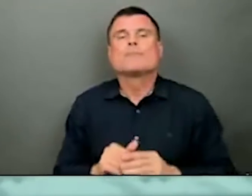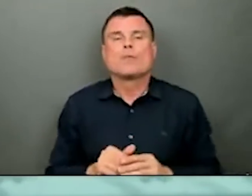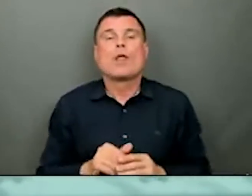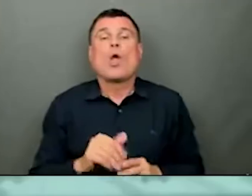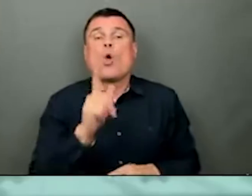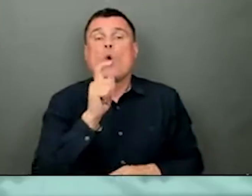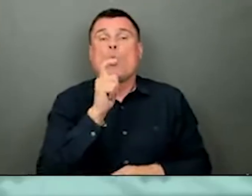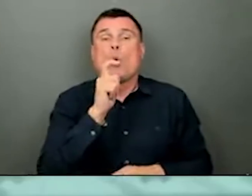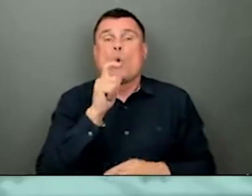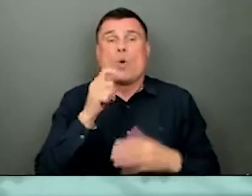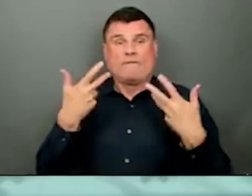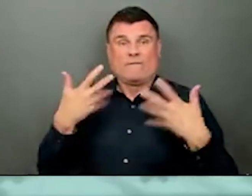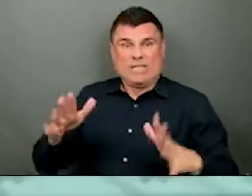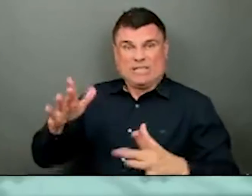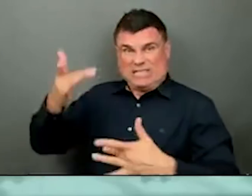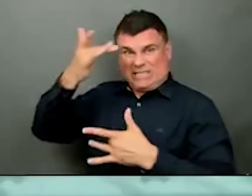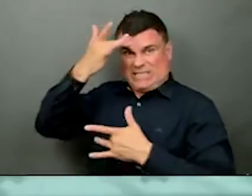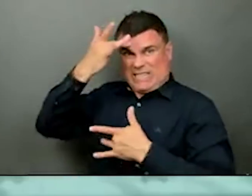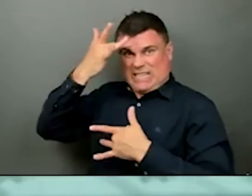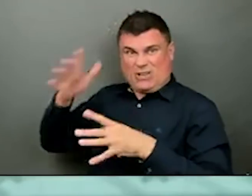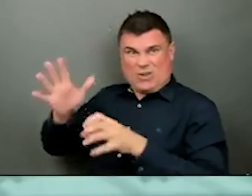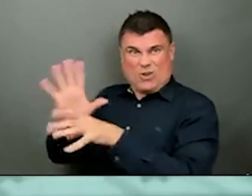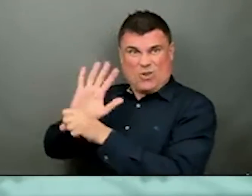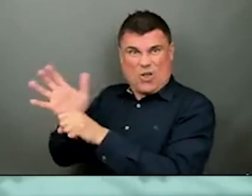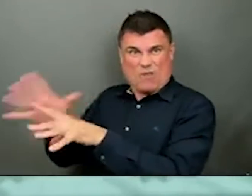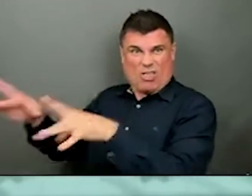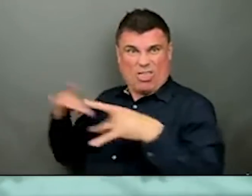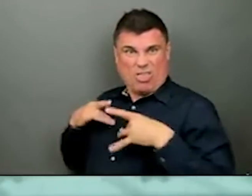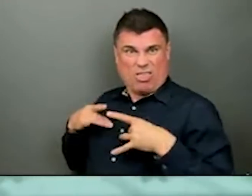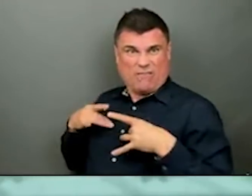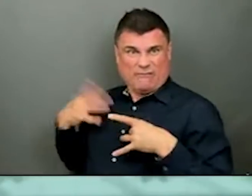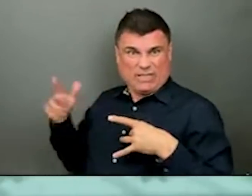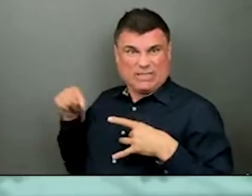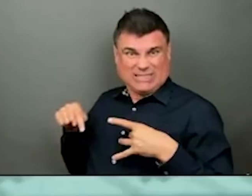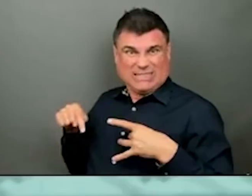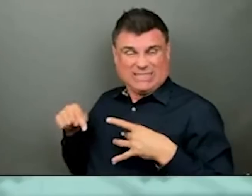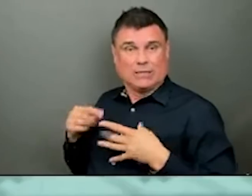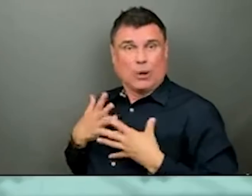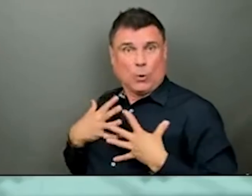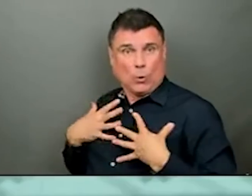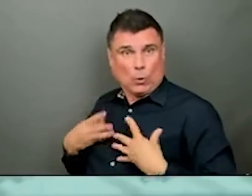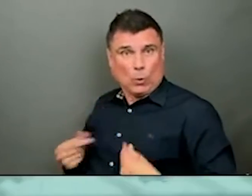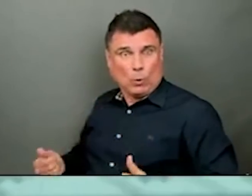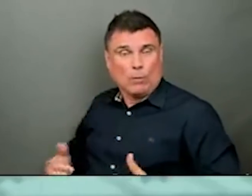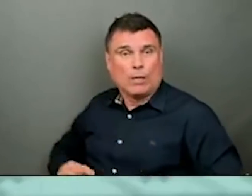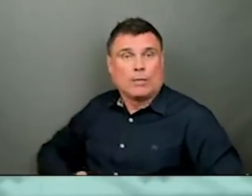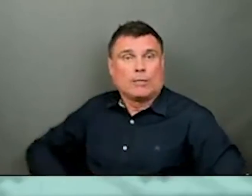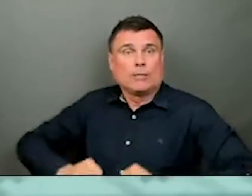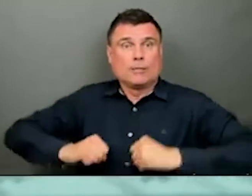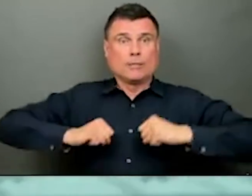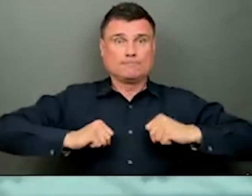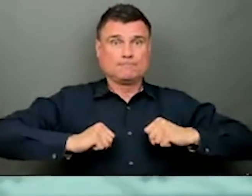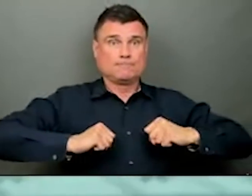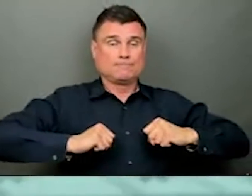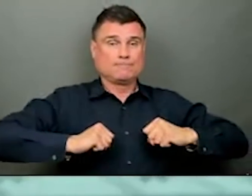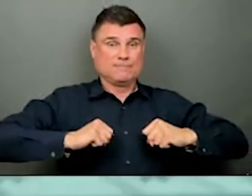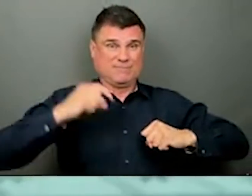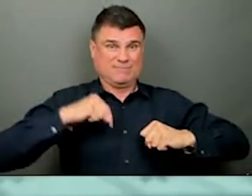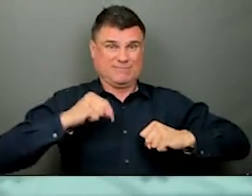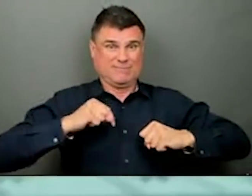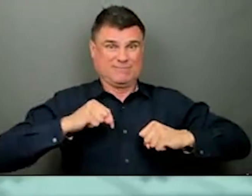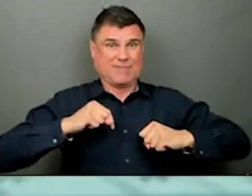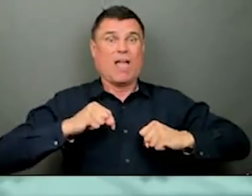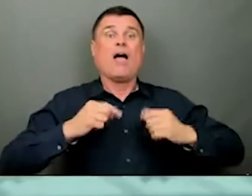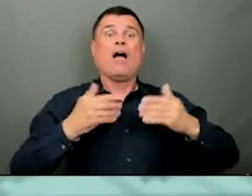what the challenges that the authors of that study brought up, is we don't know if that level of response would